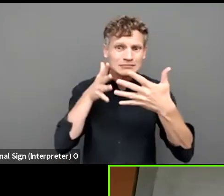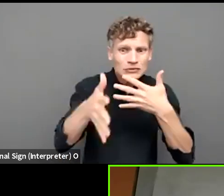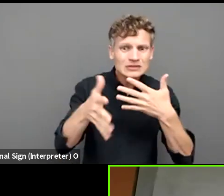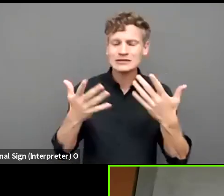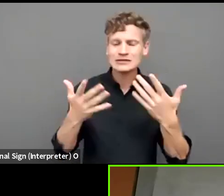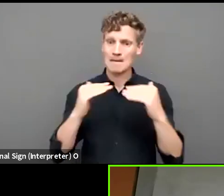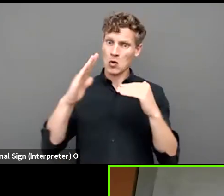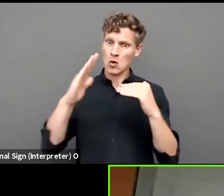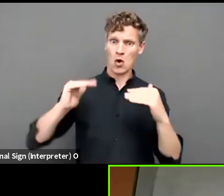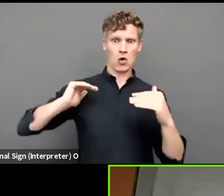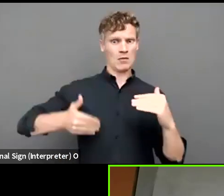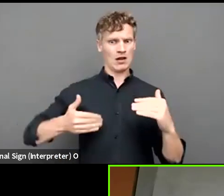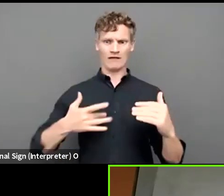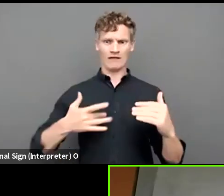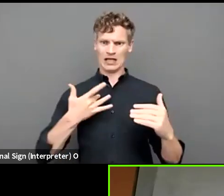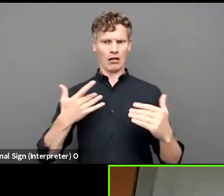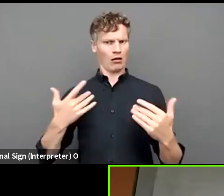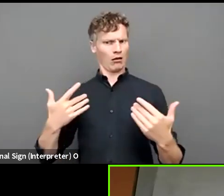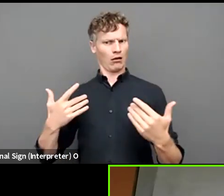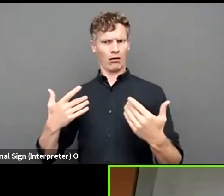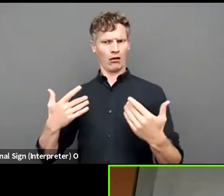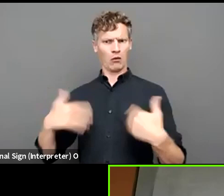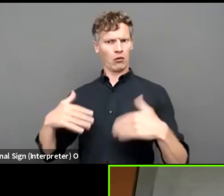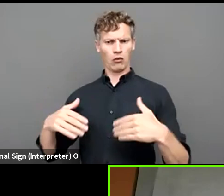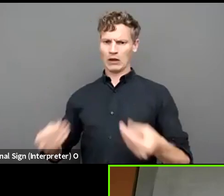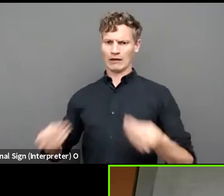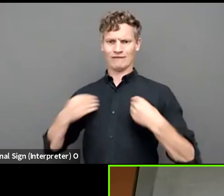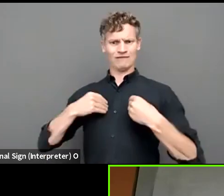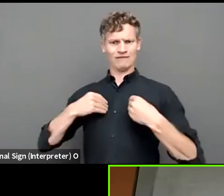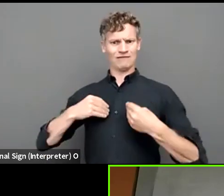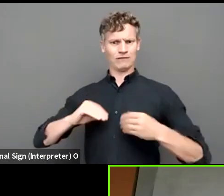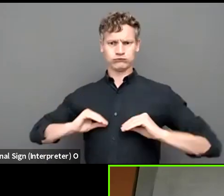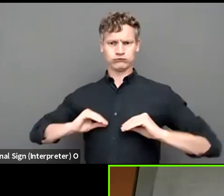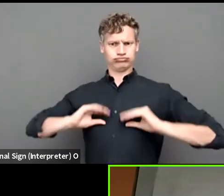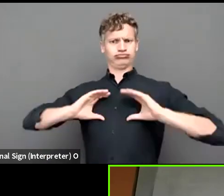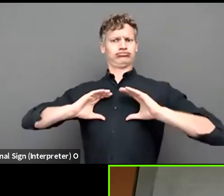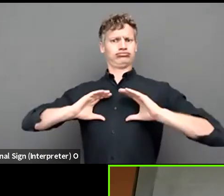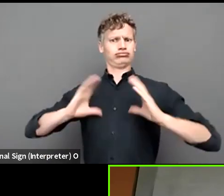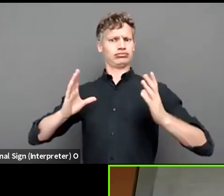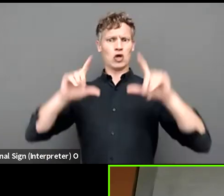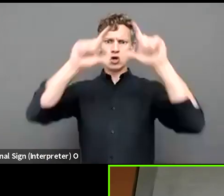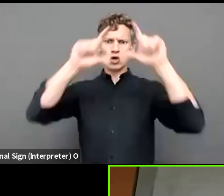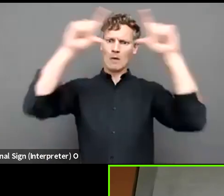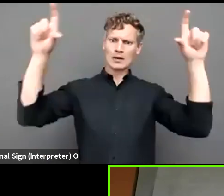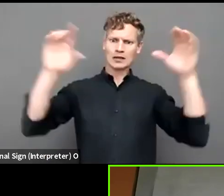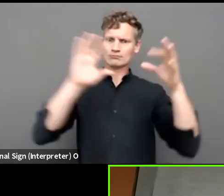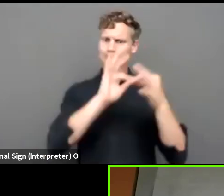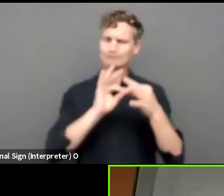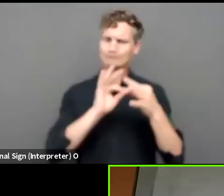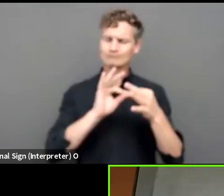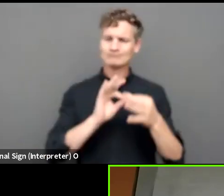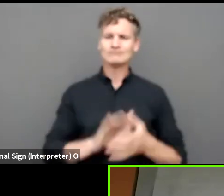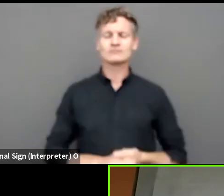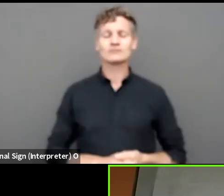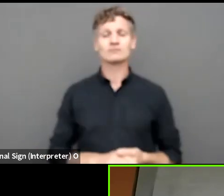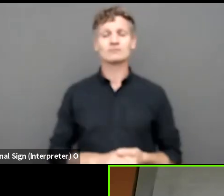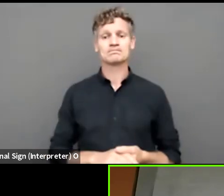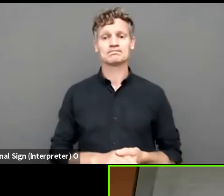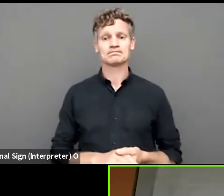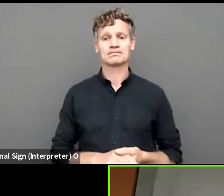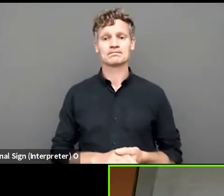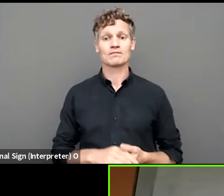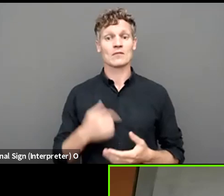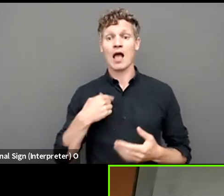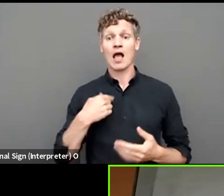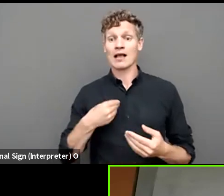empowered by your company. So that pays off. It's a simple thing to do, and it works. I can give you another example. I mentioned earlier that